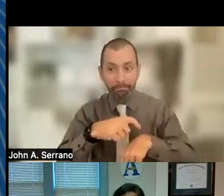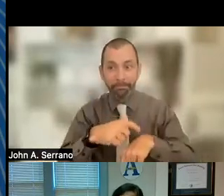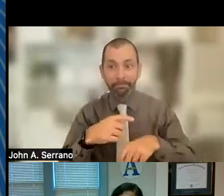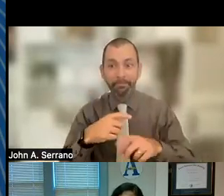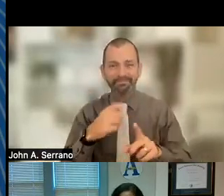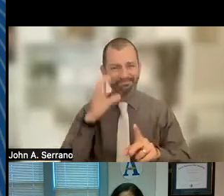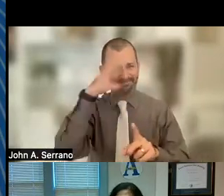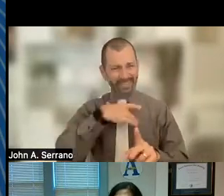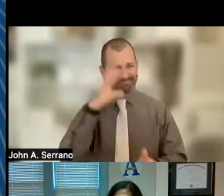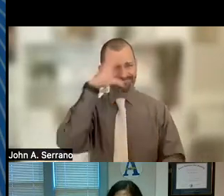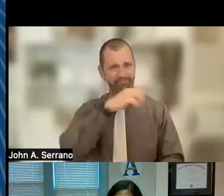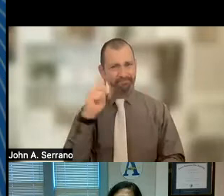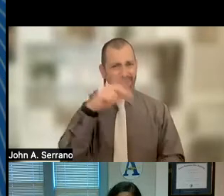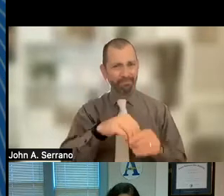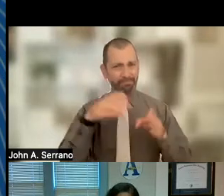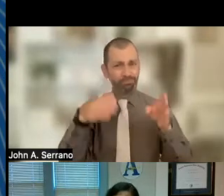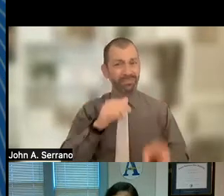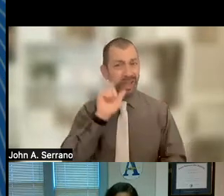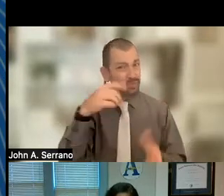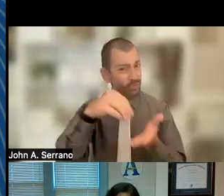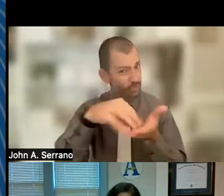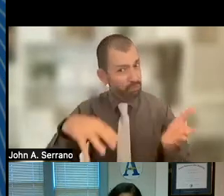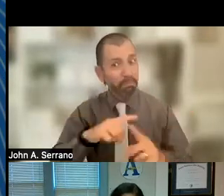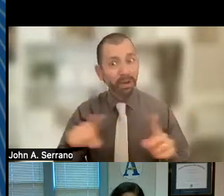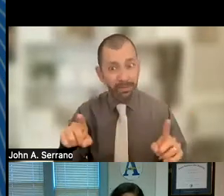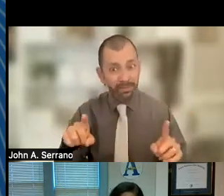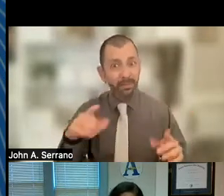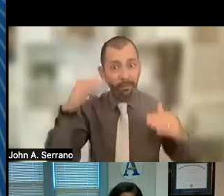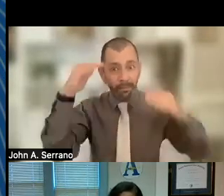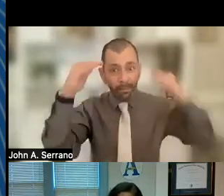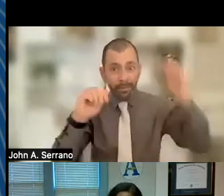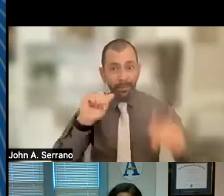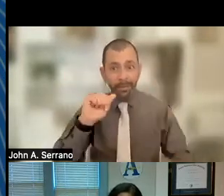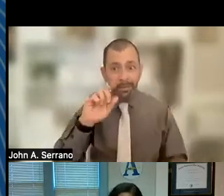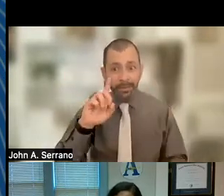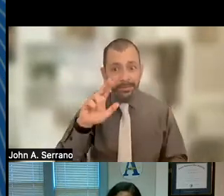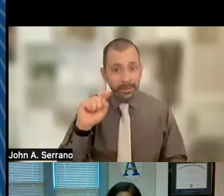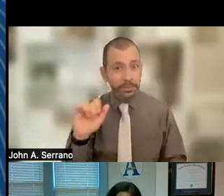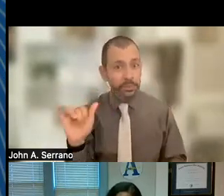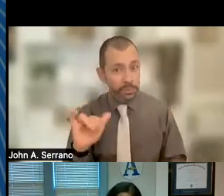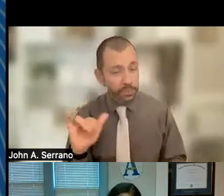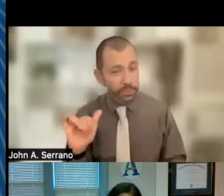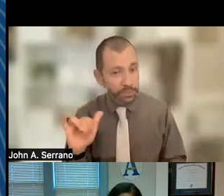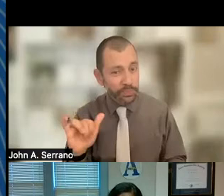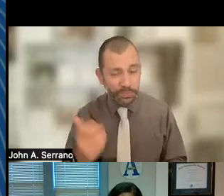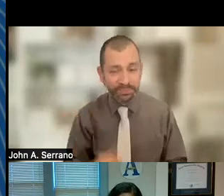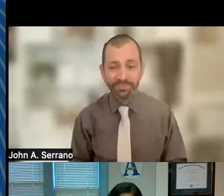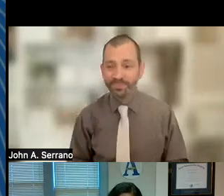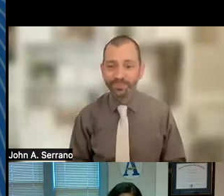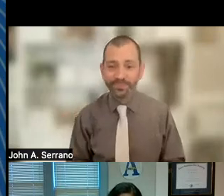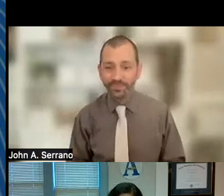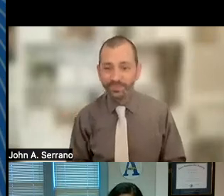Students who are getting addicted to the technology, hooked to being on the screen. And that's not just students, but we're seeing that with adults